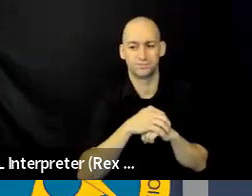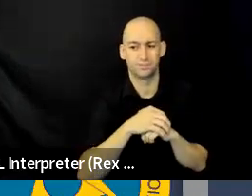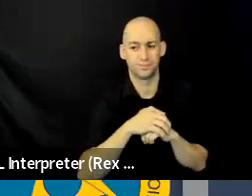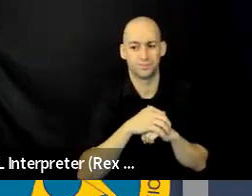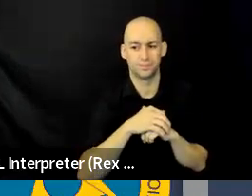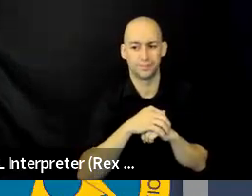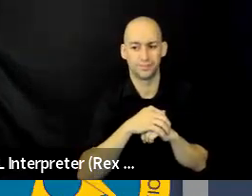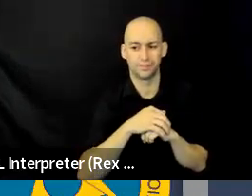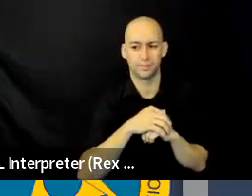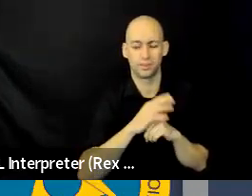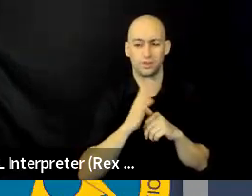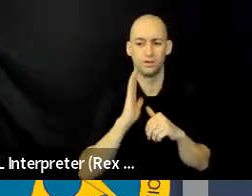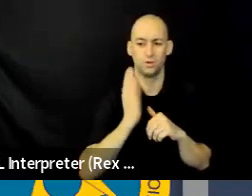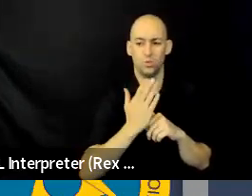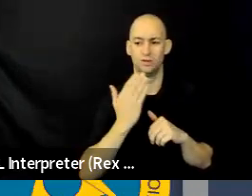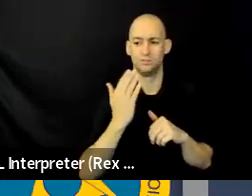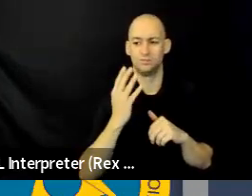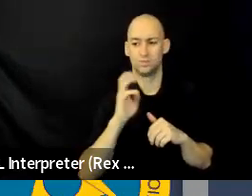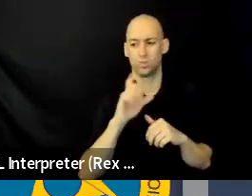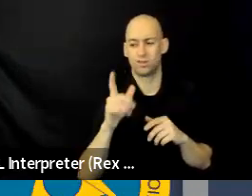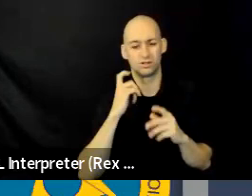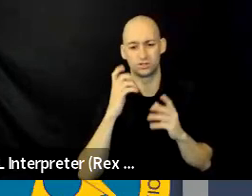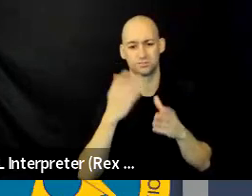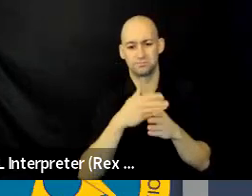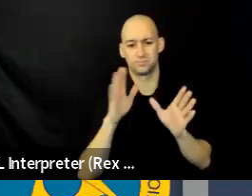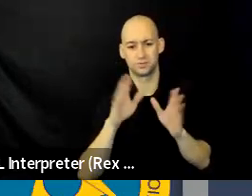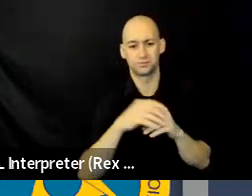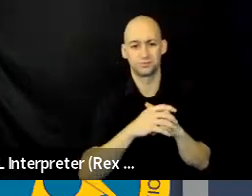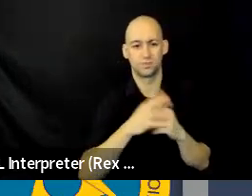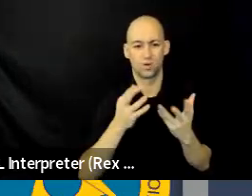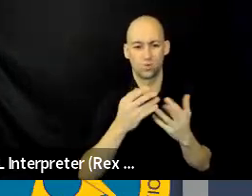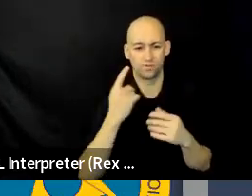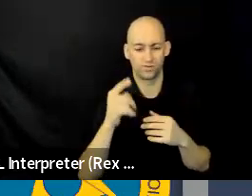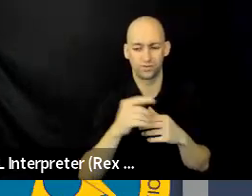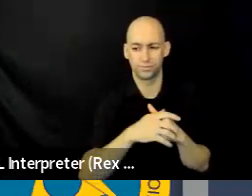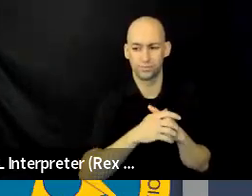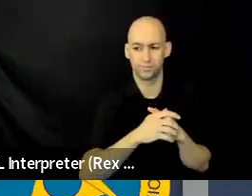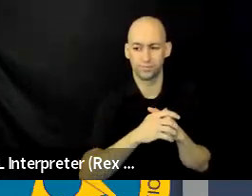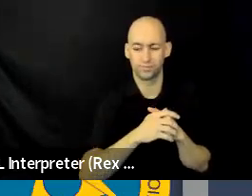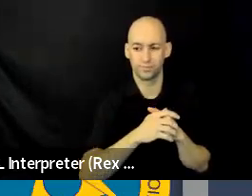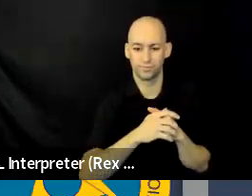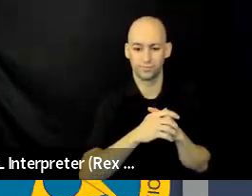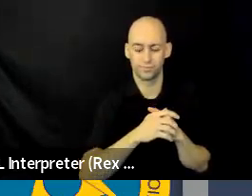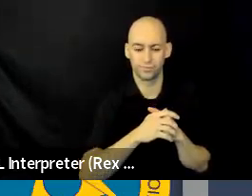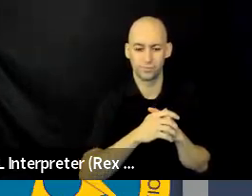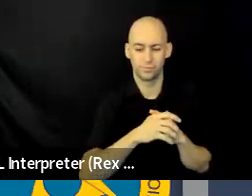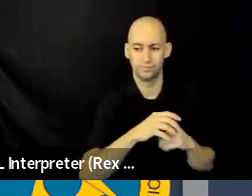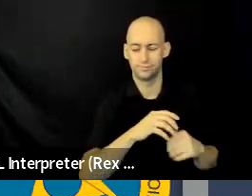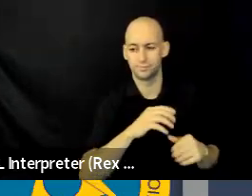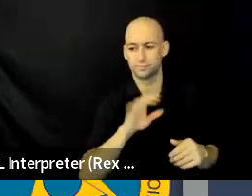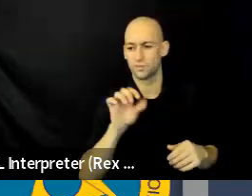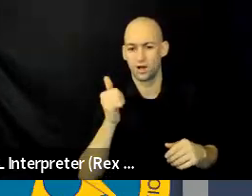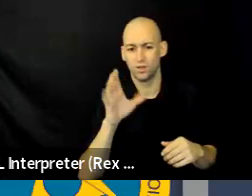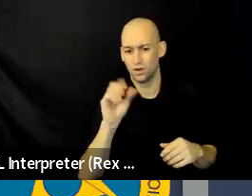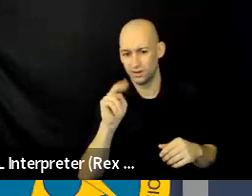we have, well, I'll pause there because I'll wait because there's probably more specific Sure. questions you all have. So the other contention